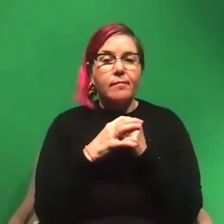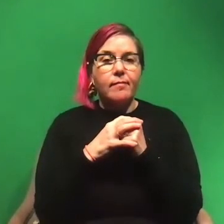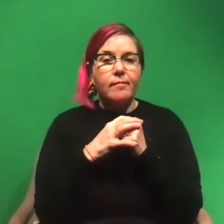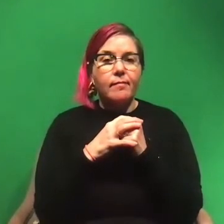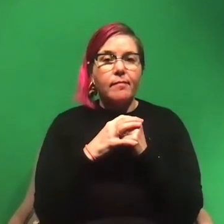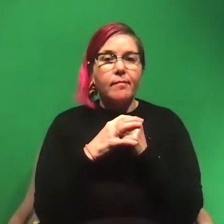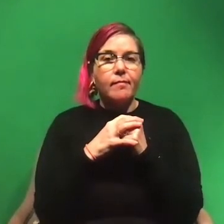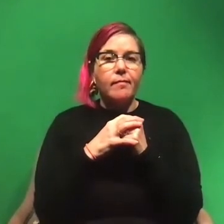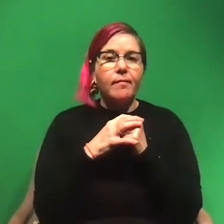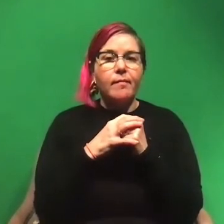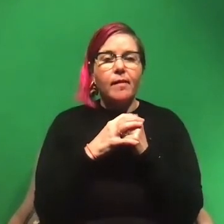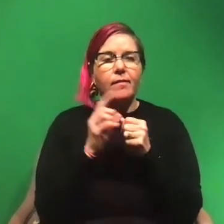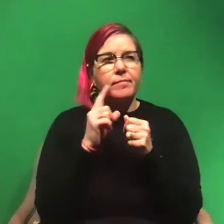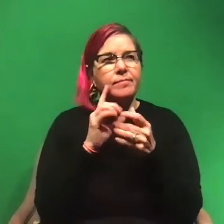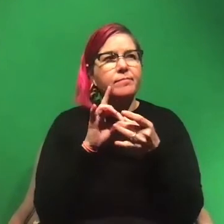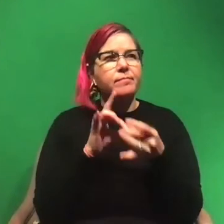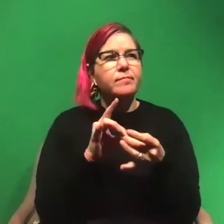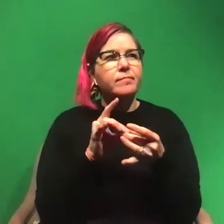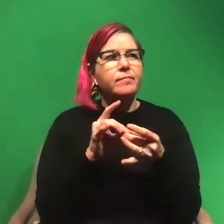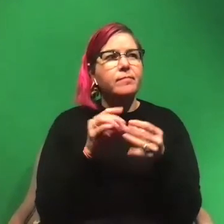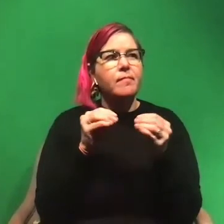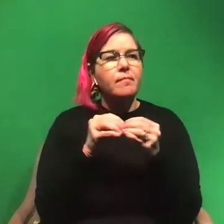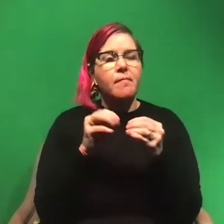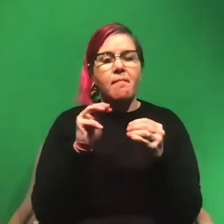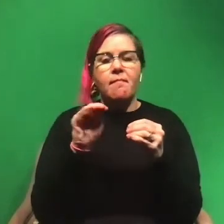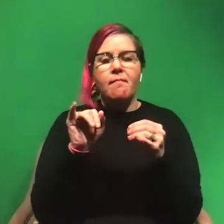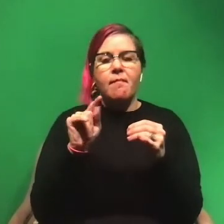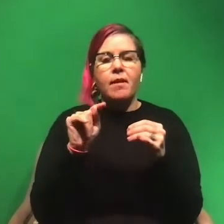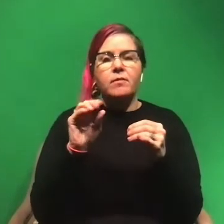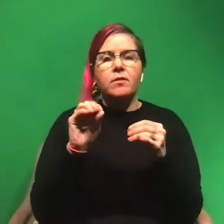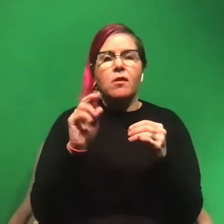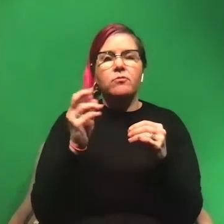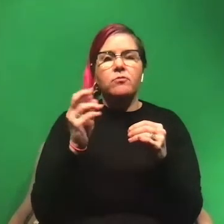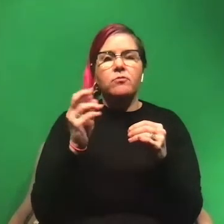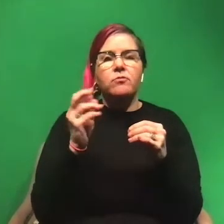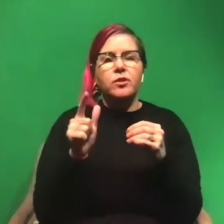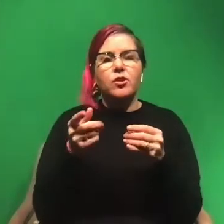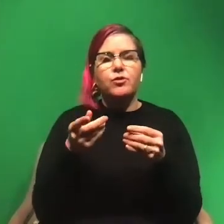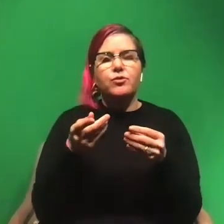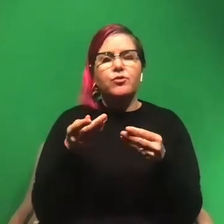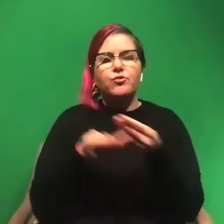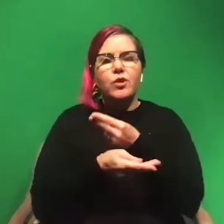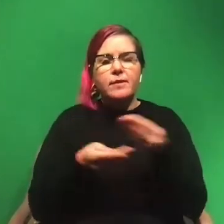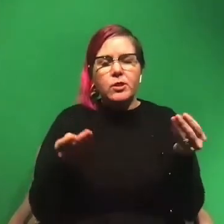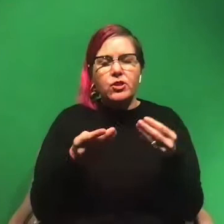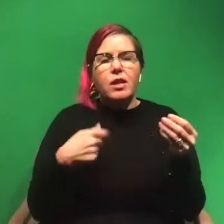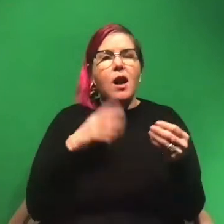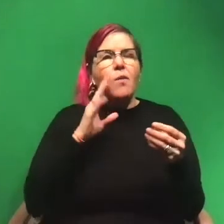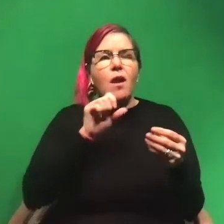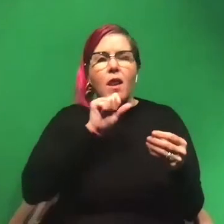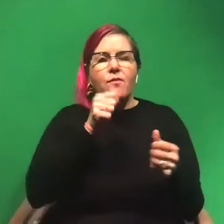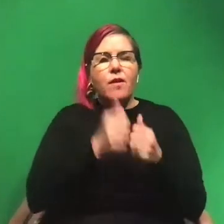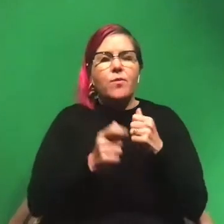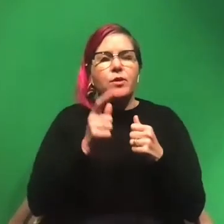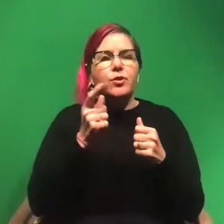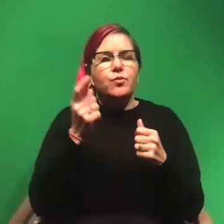I think it has to do with more mitochondrial transmission of, I think I would love for everyone to know and to